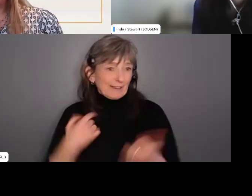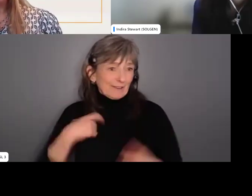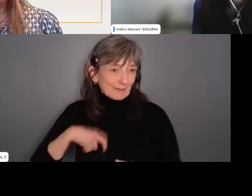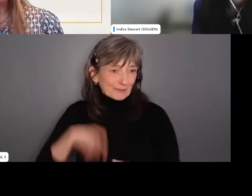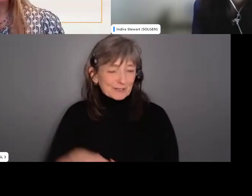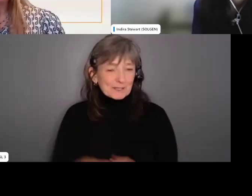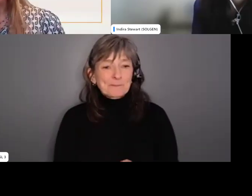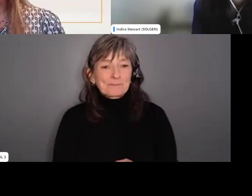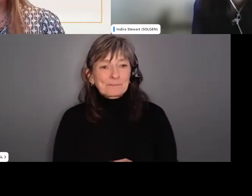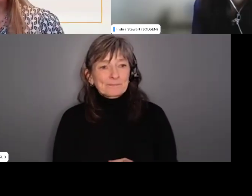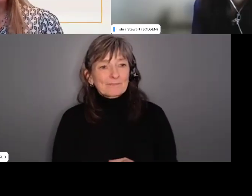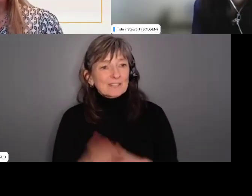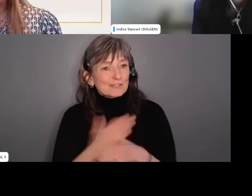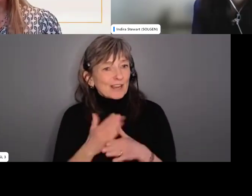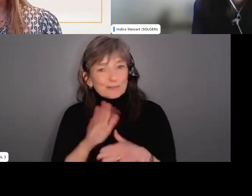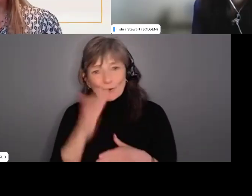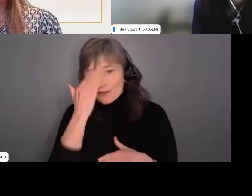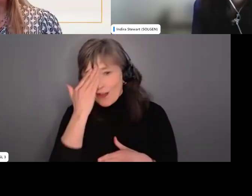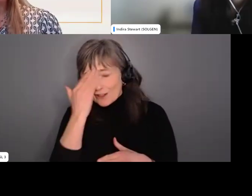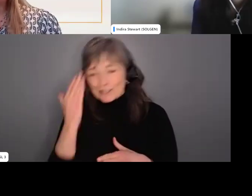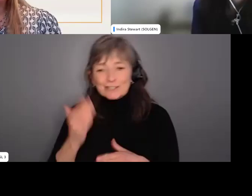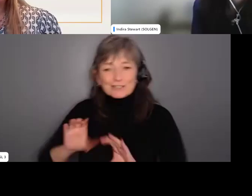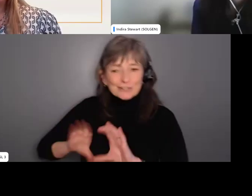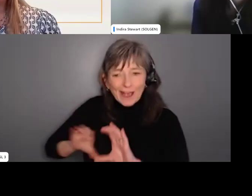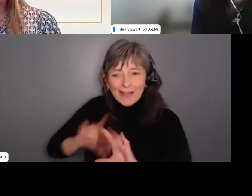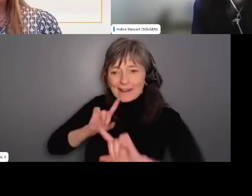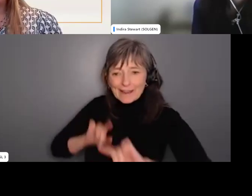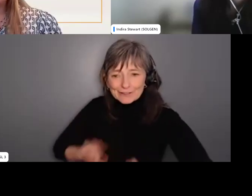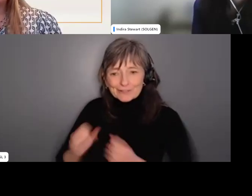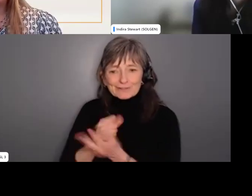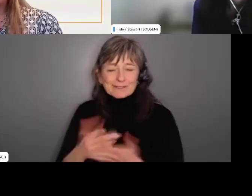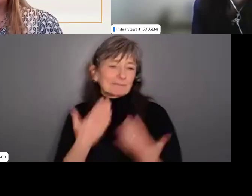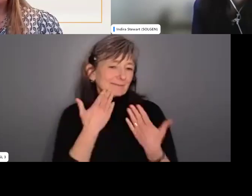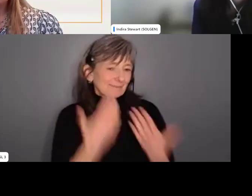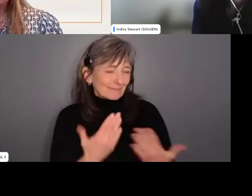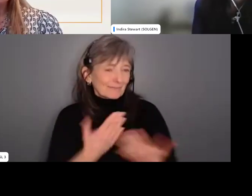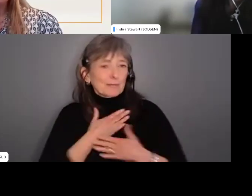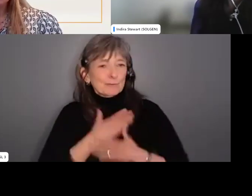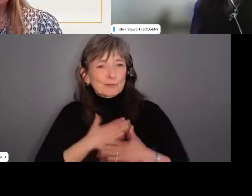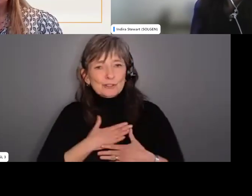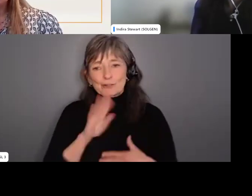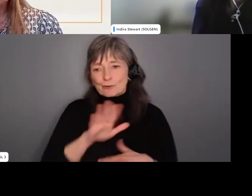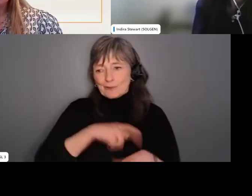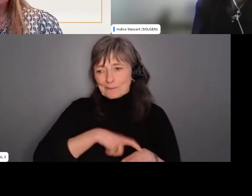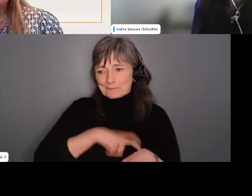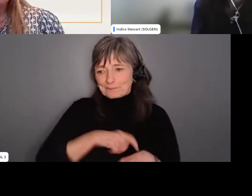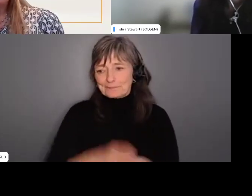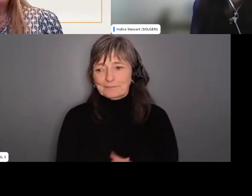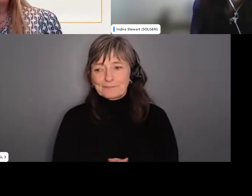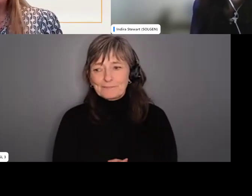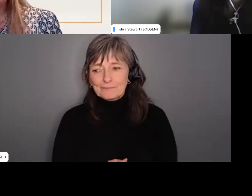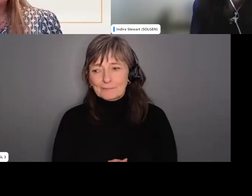knowledge and help out with the chat, answering people's questions that has come up. I really appreciate your time and expertise with us